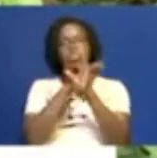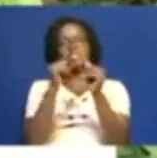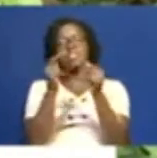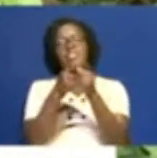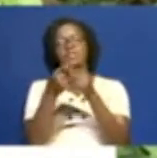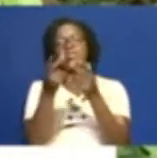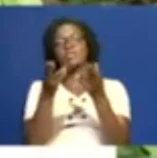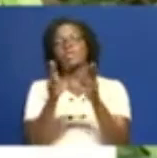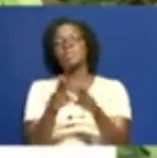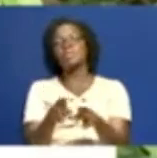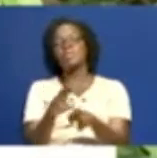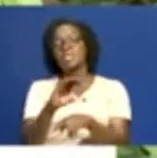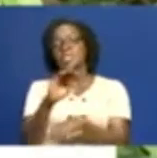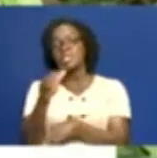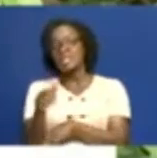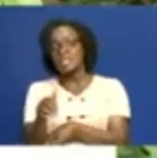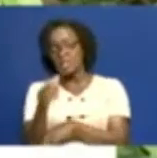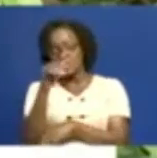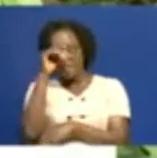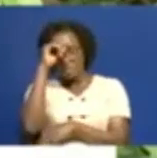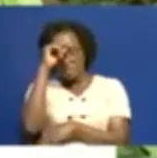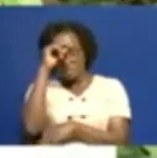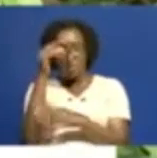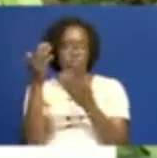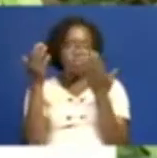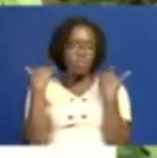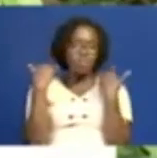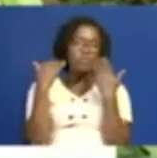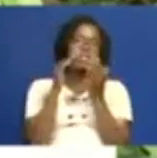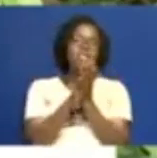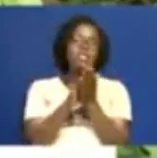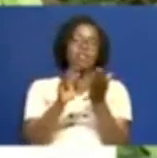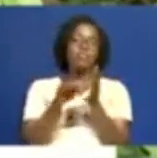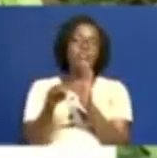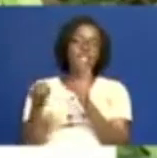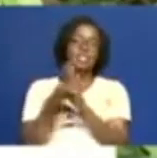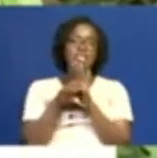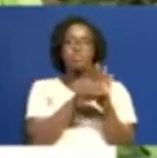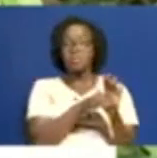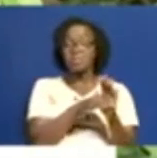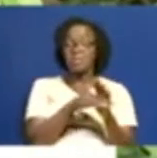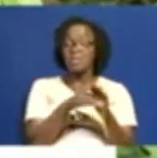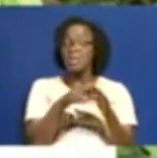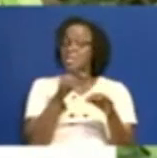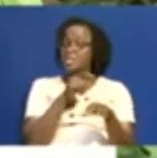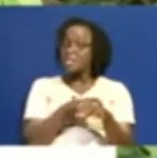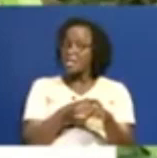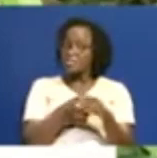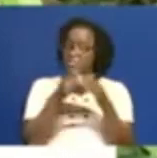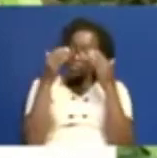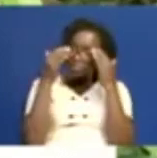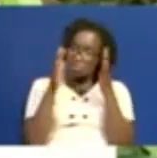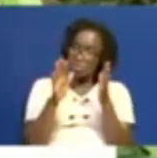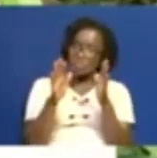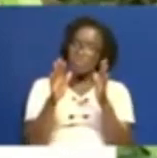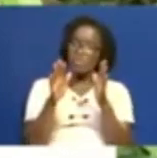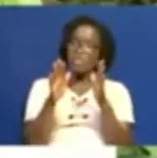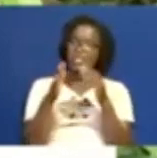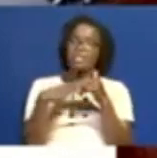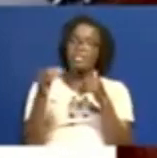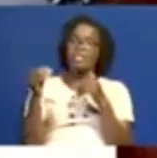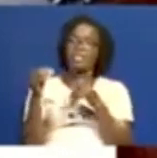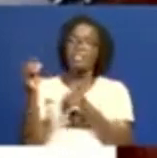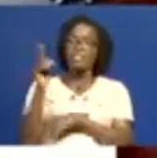will happen is the county government of Meru will stand suspended. For how long? It is normally for suspension will take 90